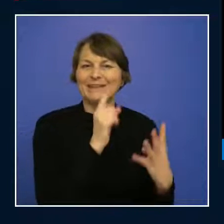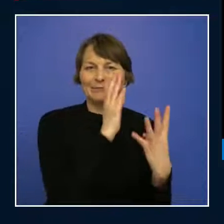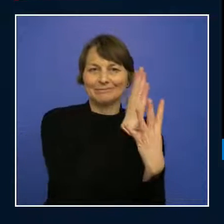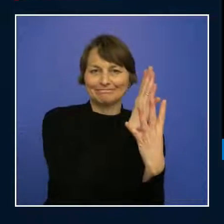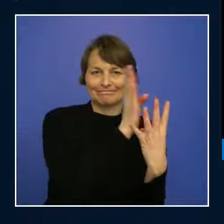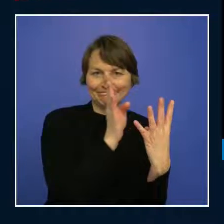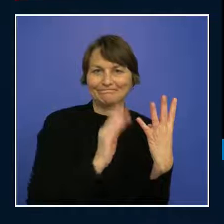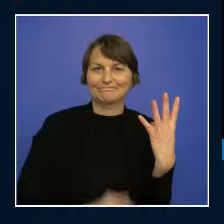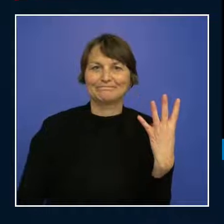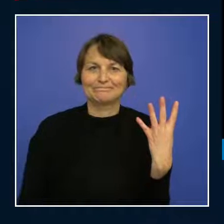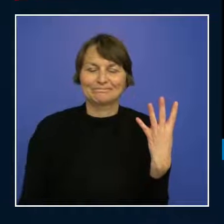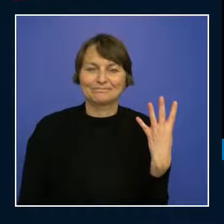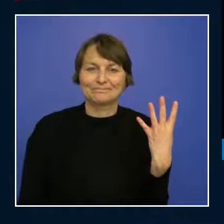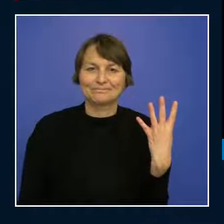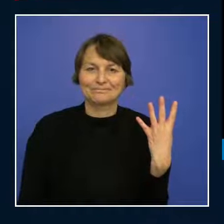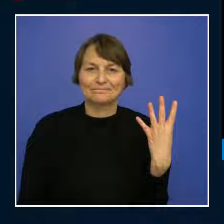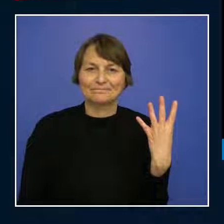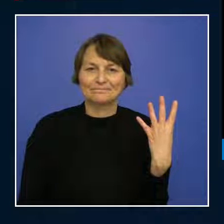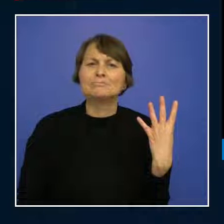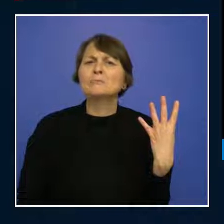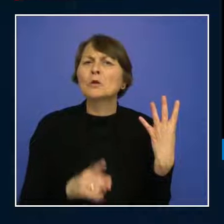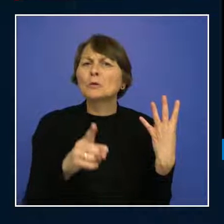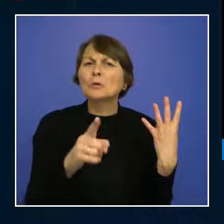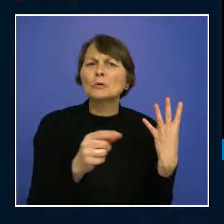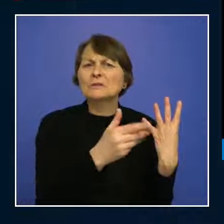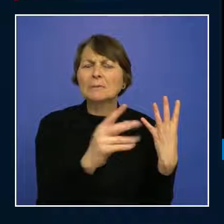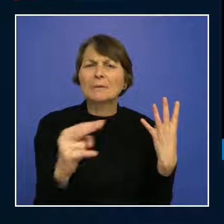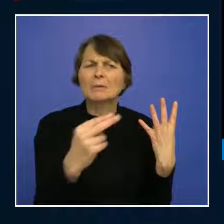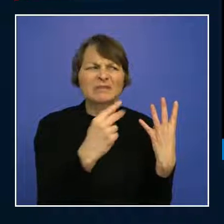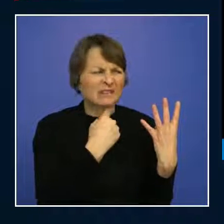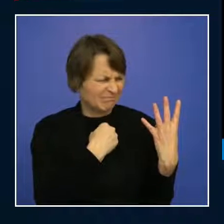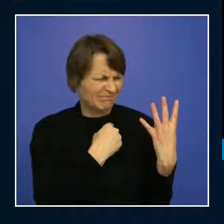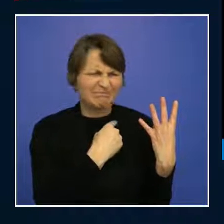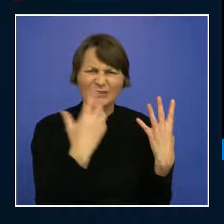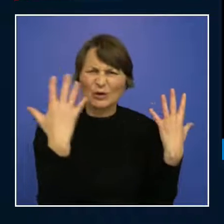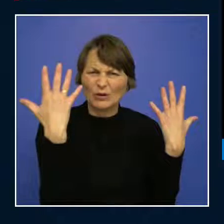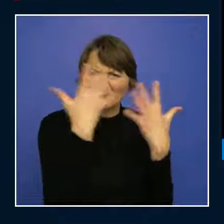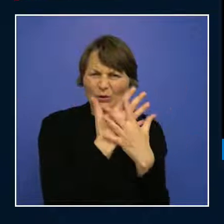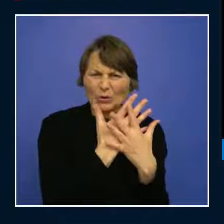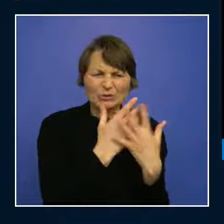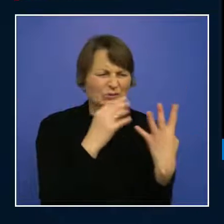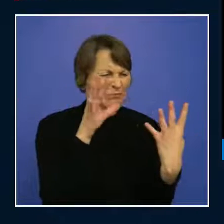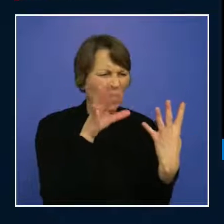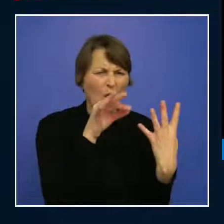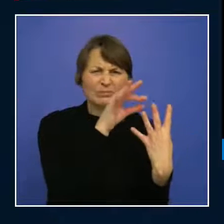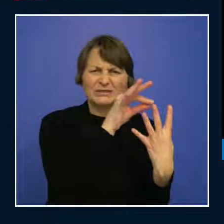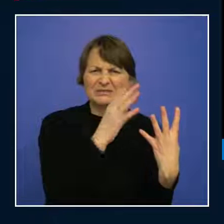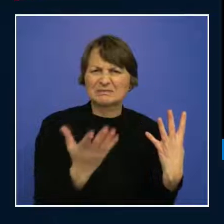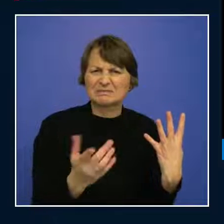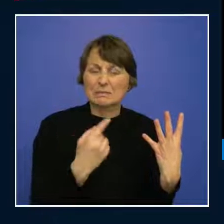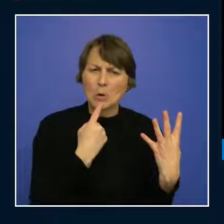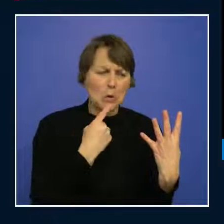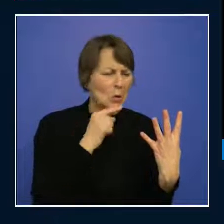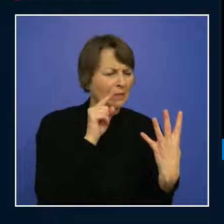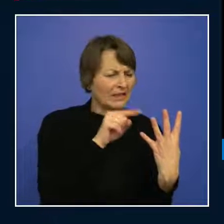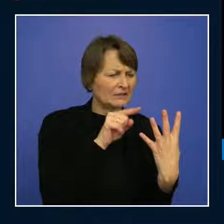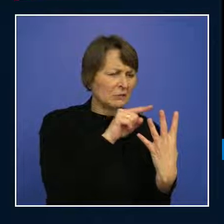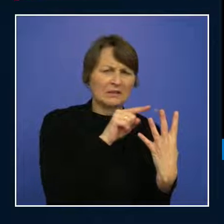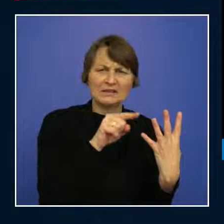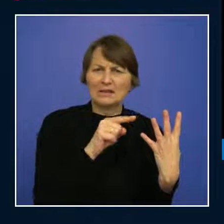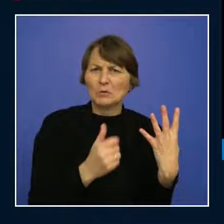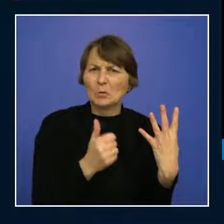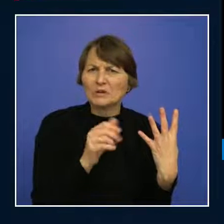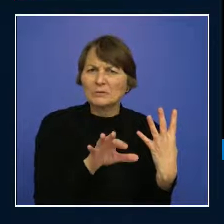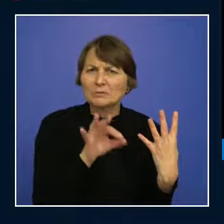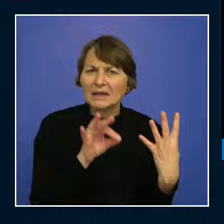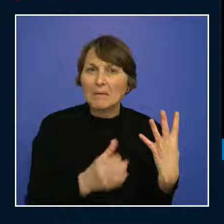the front door. Now, some people get a bit confused when they look at these options, because they think about which one should I actually be picking, which one is